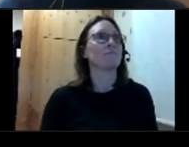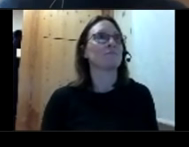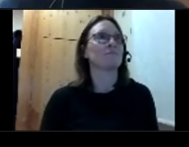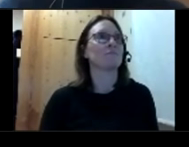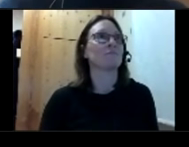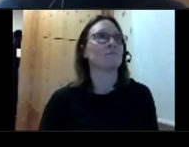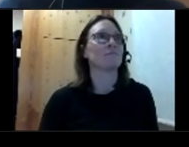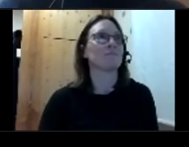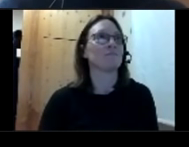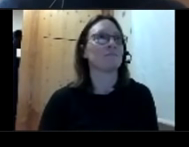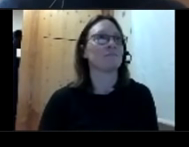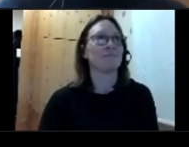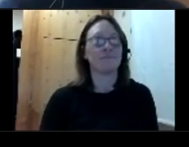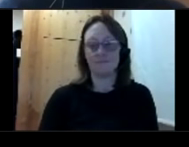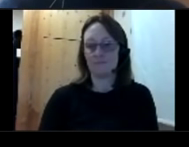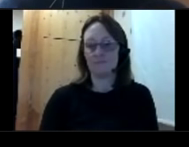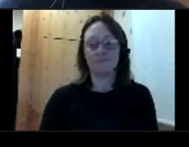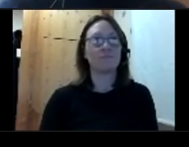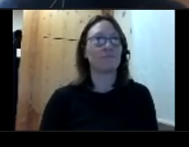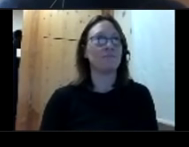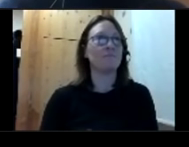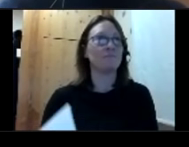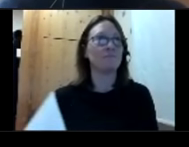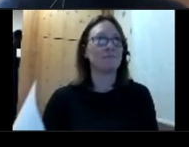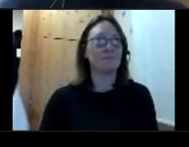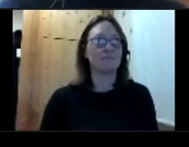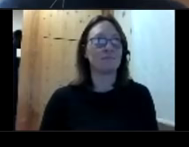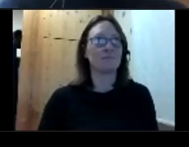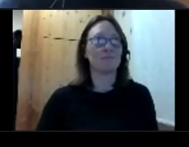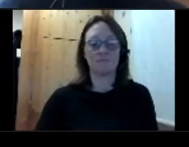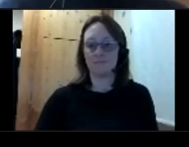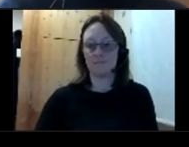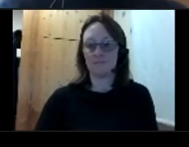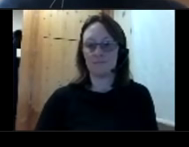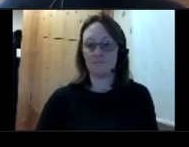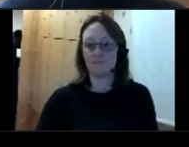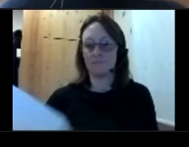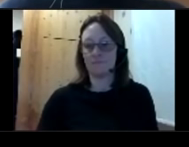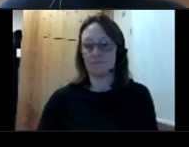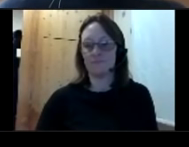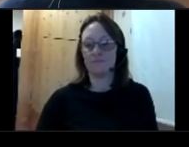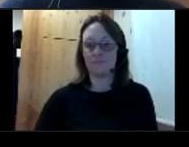you have audited your sites and are confident that you will meet all the requirements versus those that have got